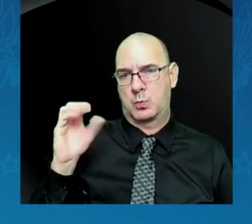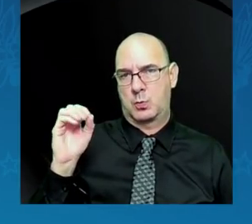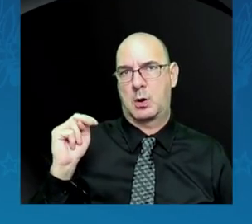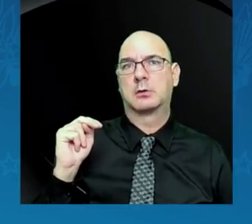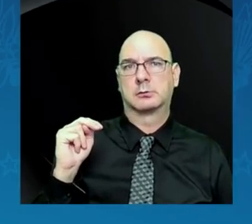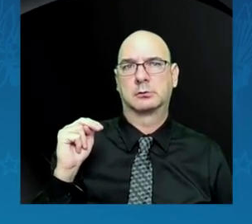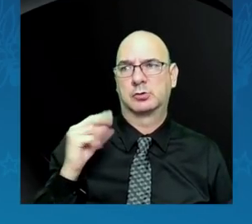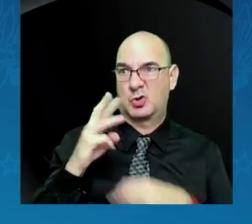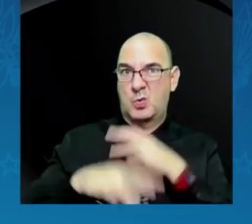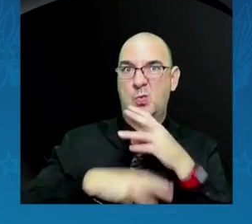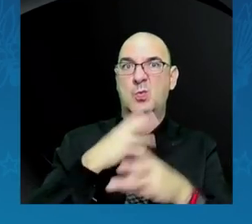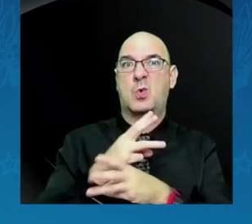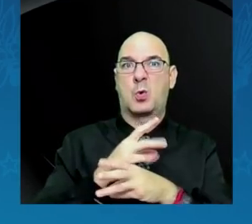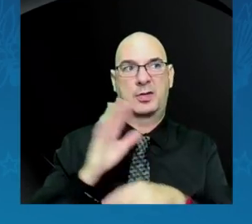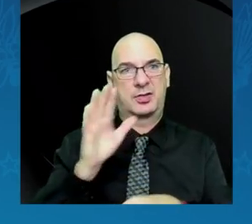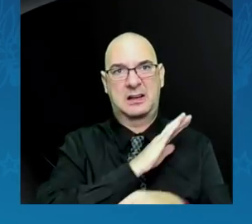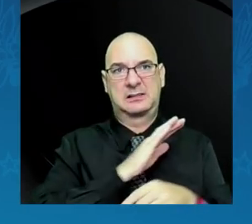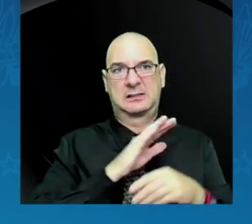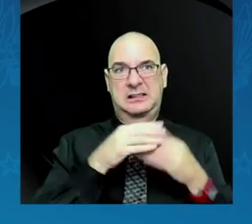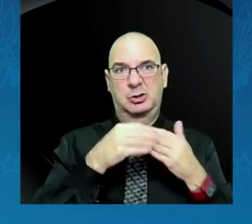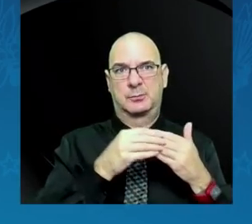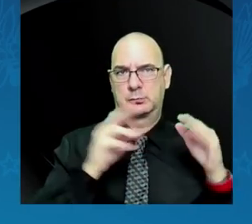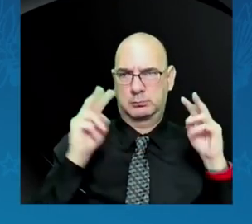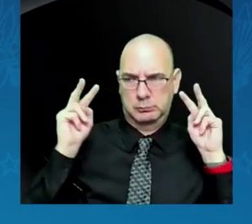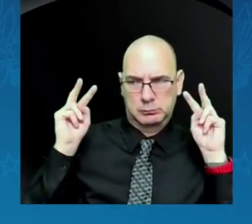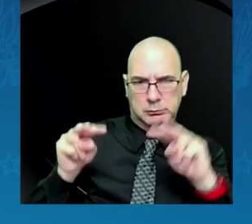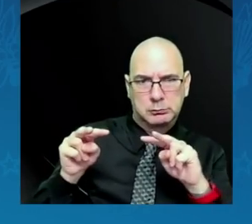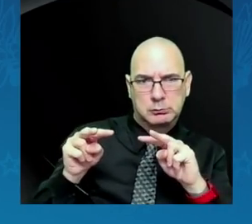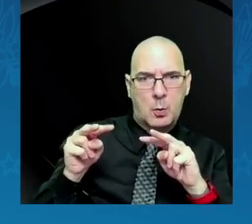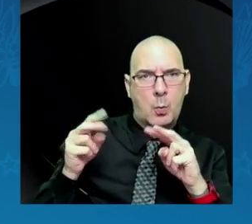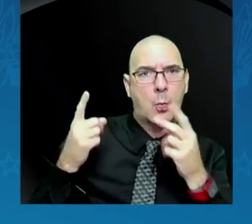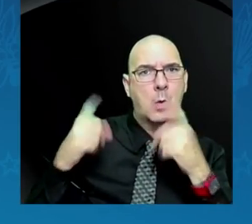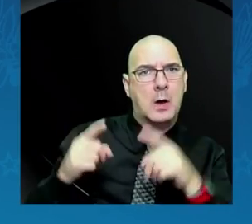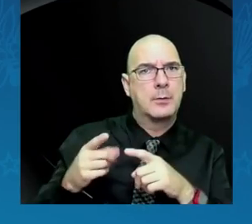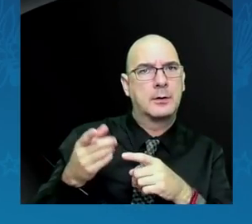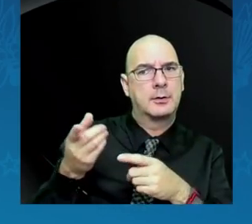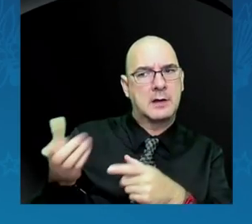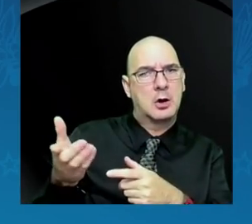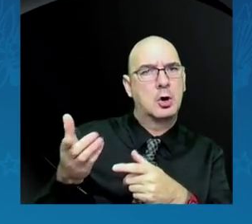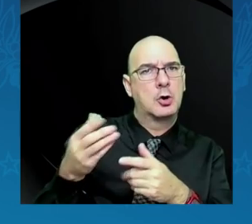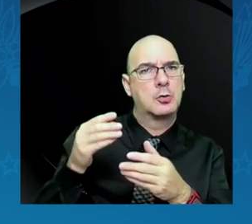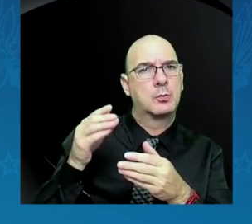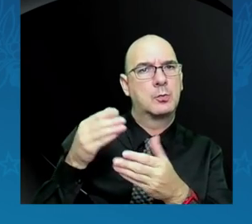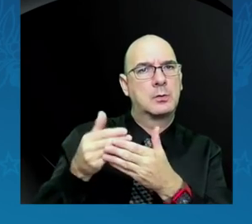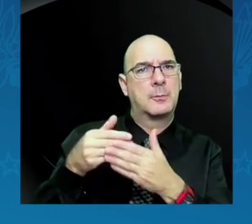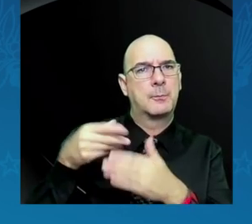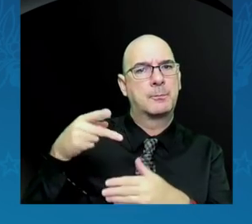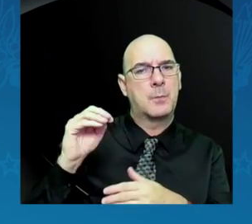watching what is happening there. Okay, thank you all. Thank you.